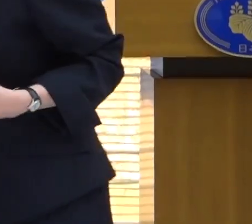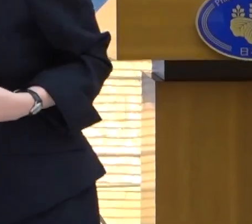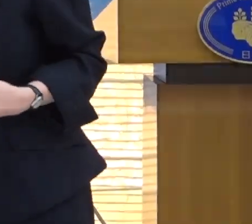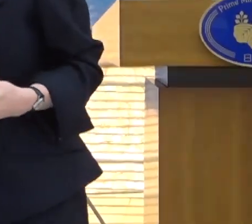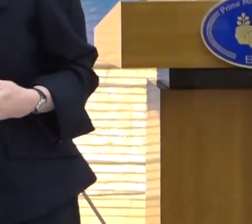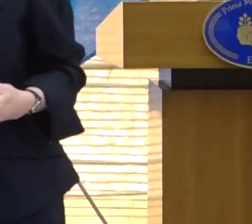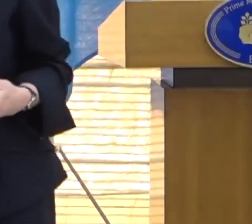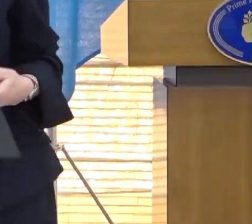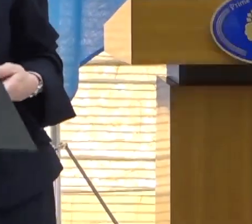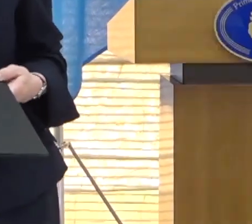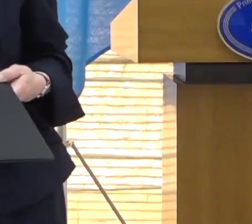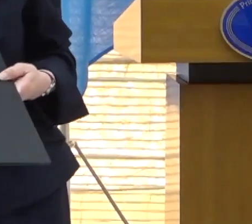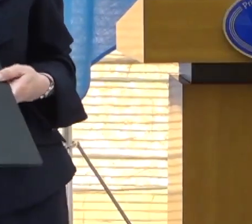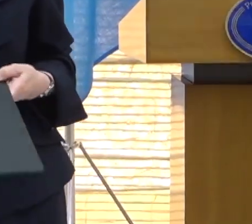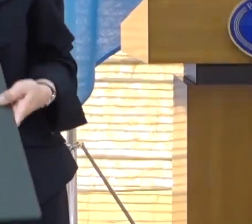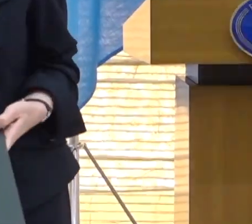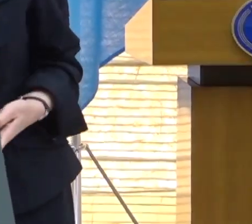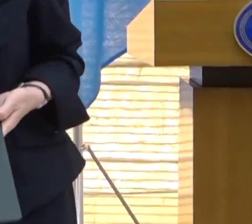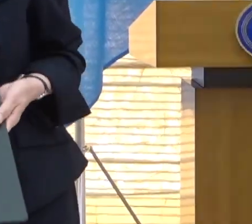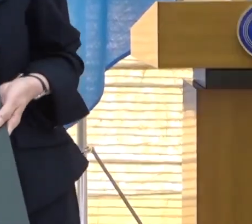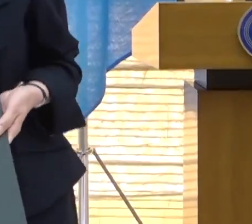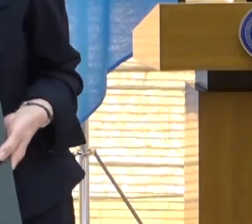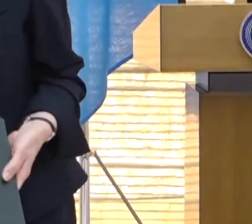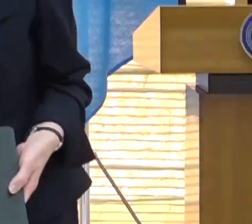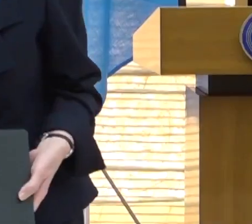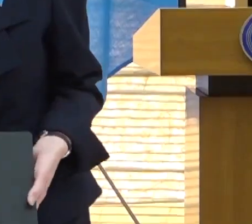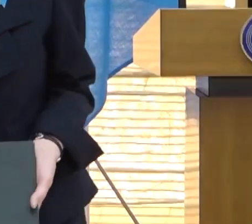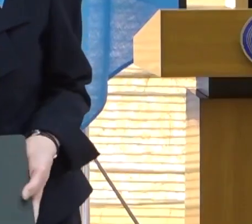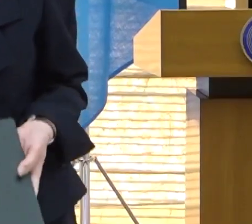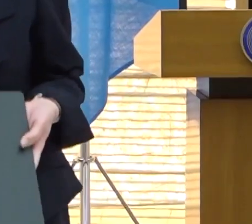actions will continue to be transparent and accountable,